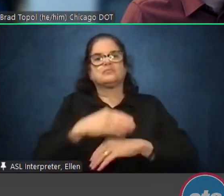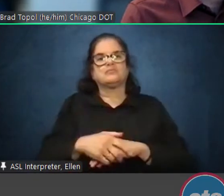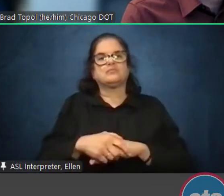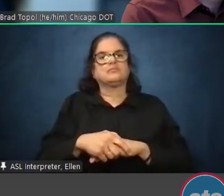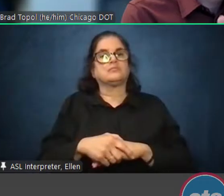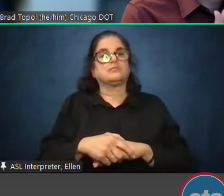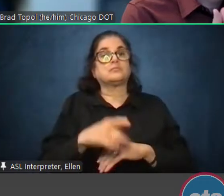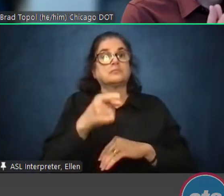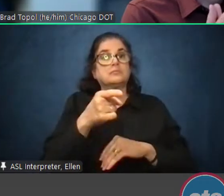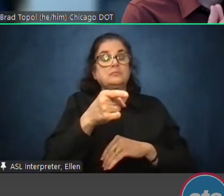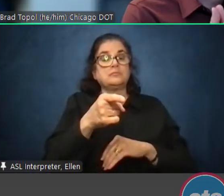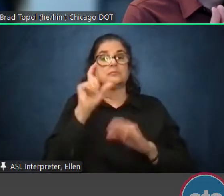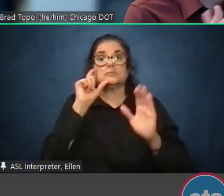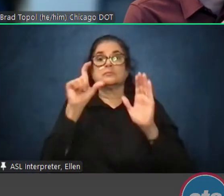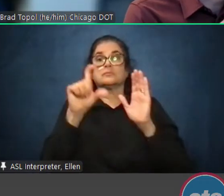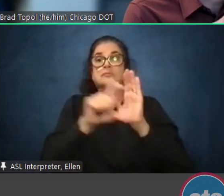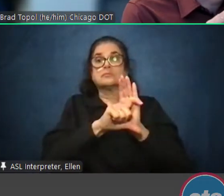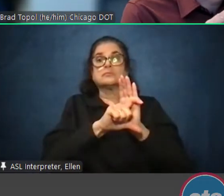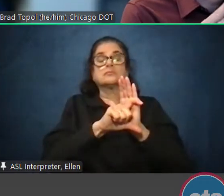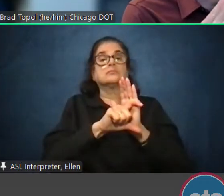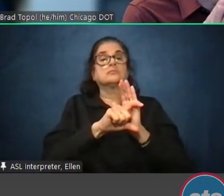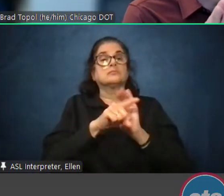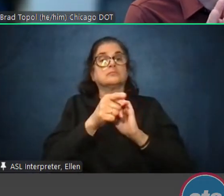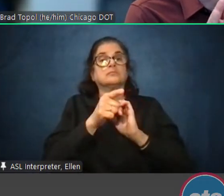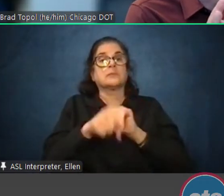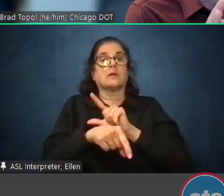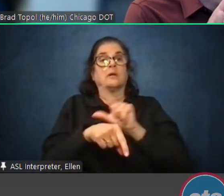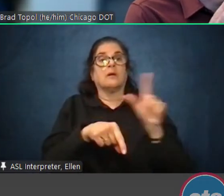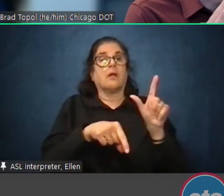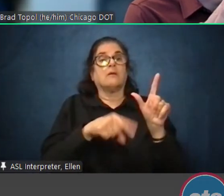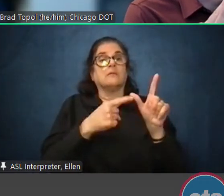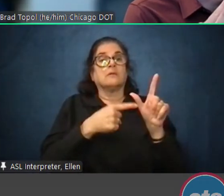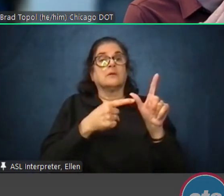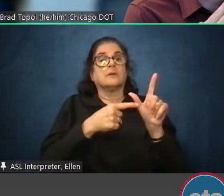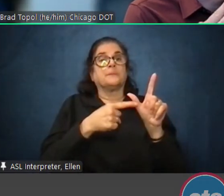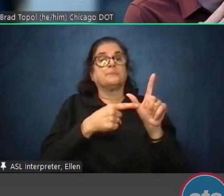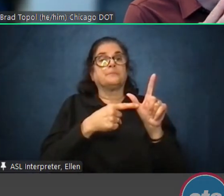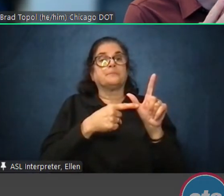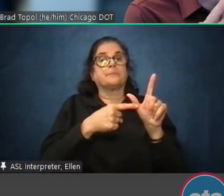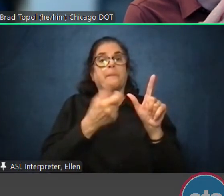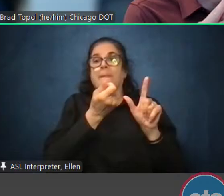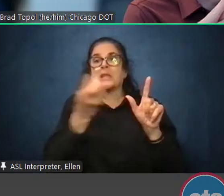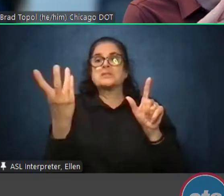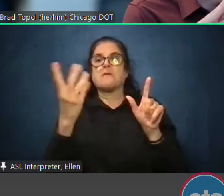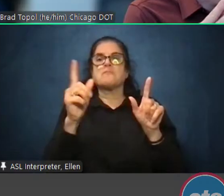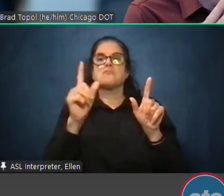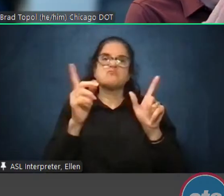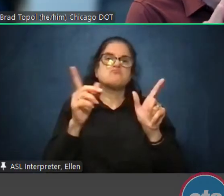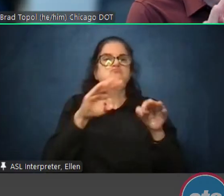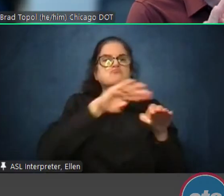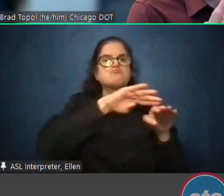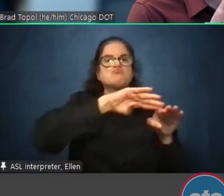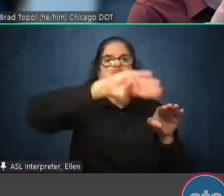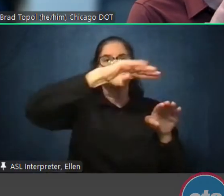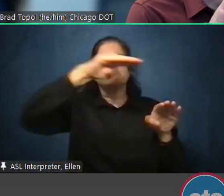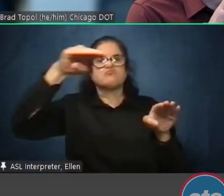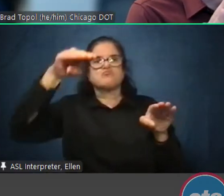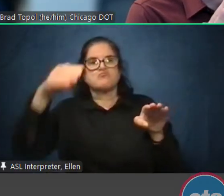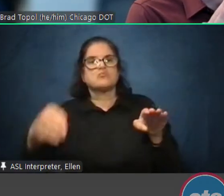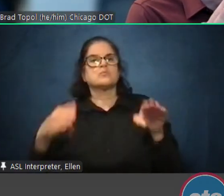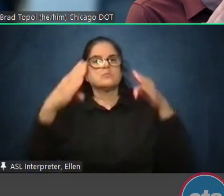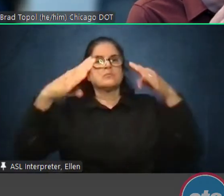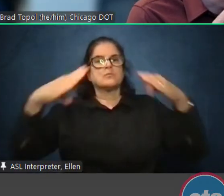The example photos I show here are showing on the left. It shows several different products that are the trapezoid, kind